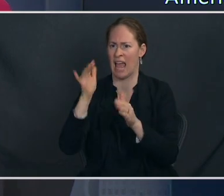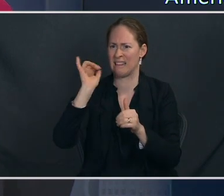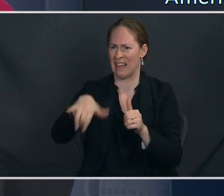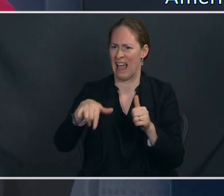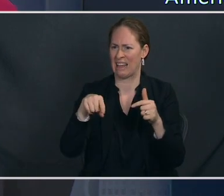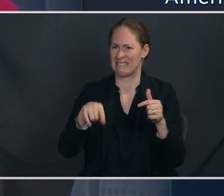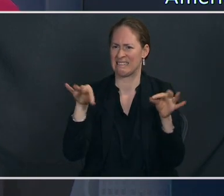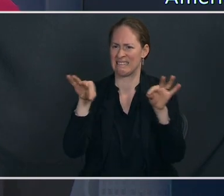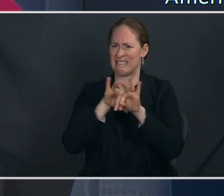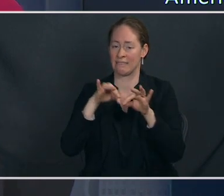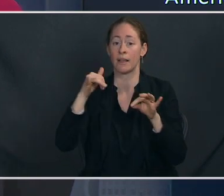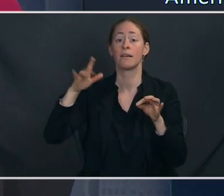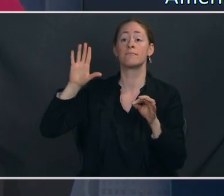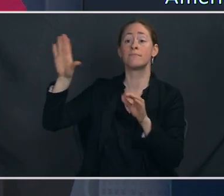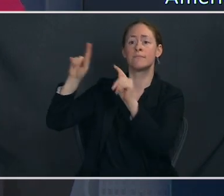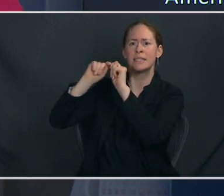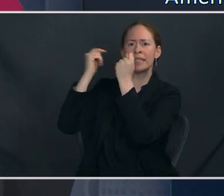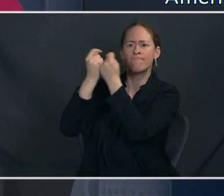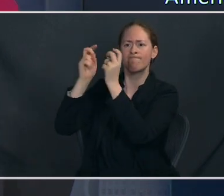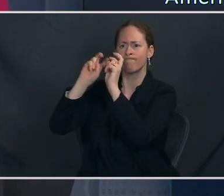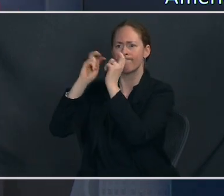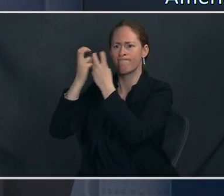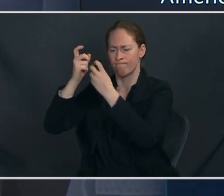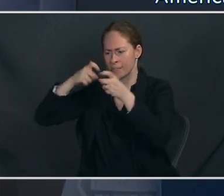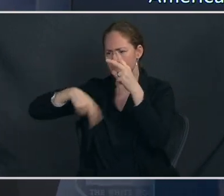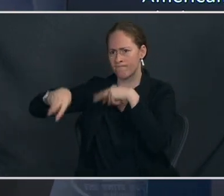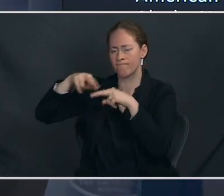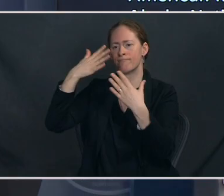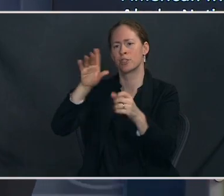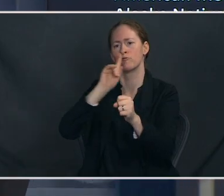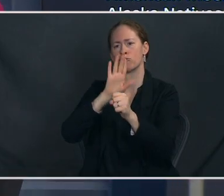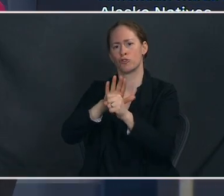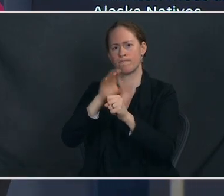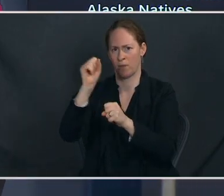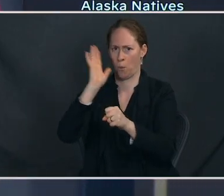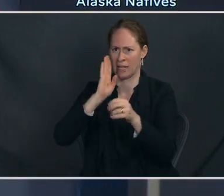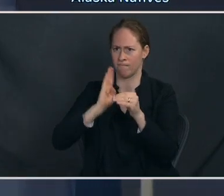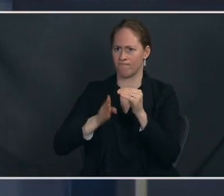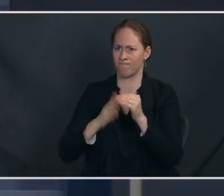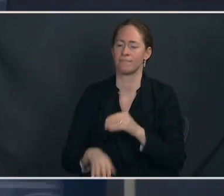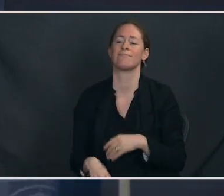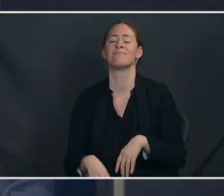that. Thank you, Ambassador Rice. Thank you, Jen. Thank you, everybody. Thank you,